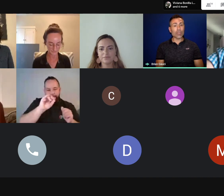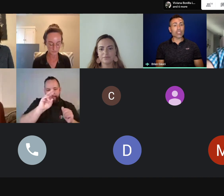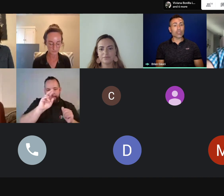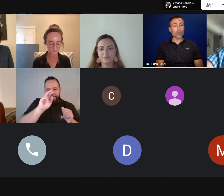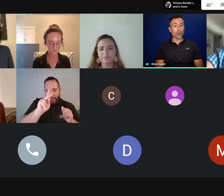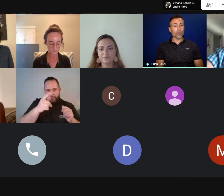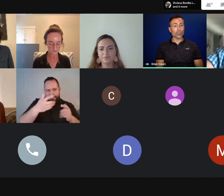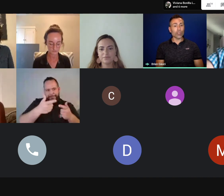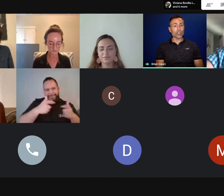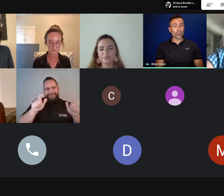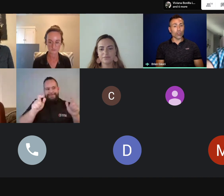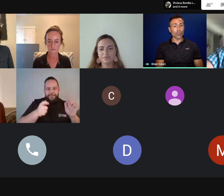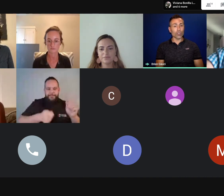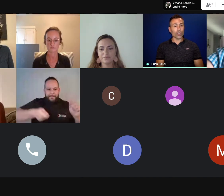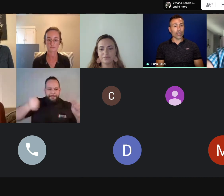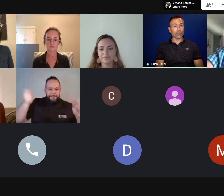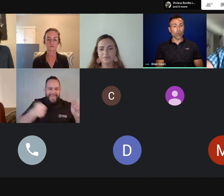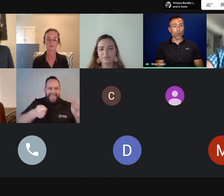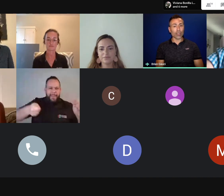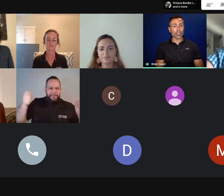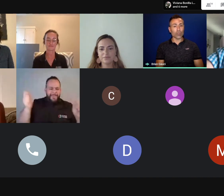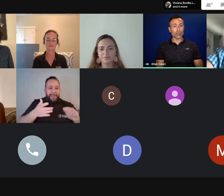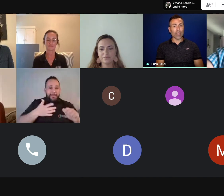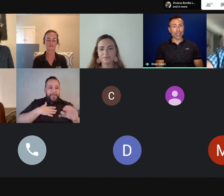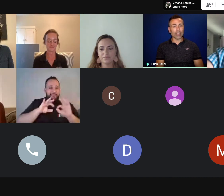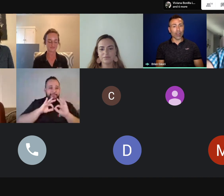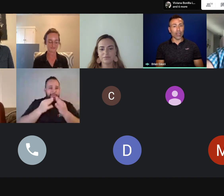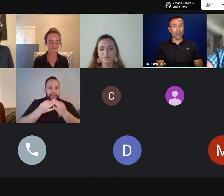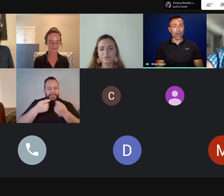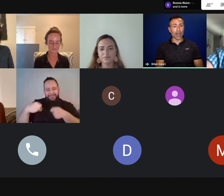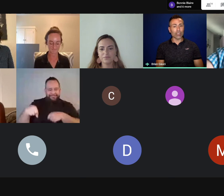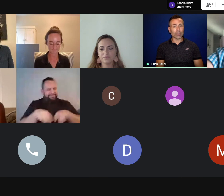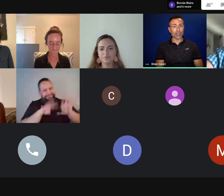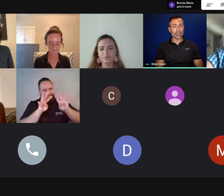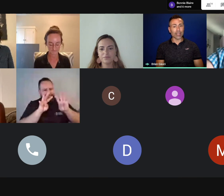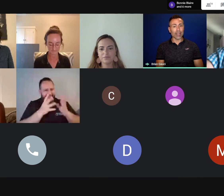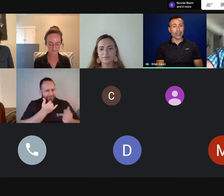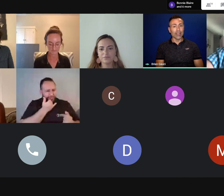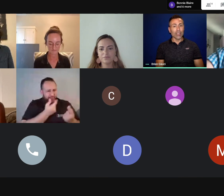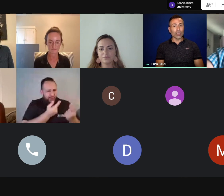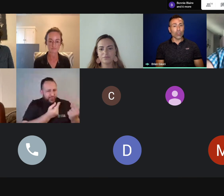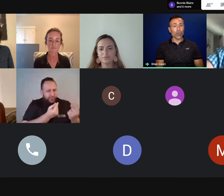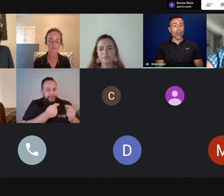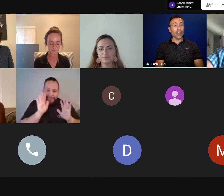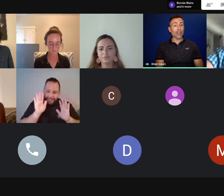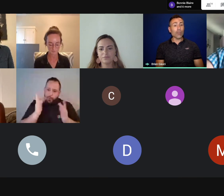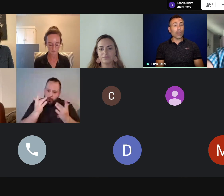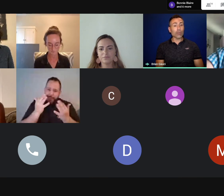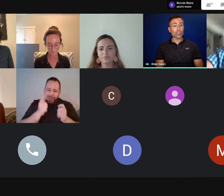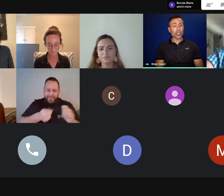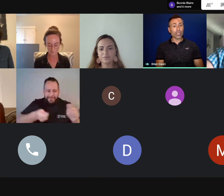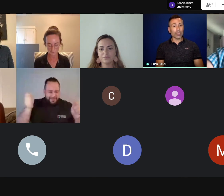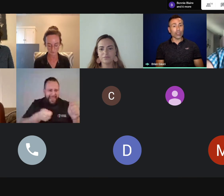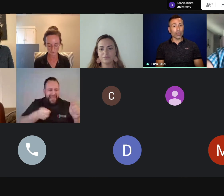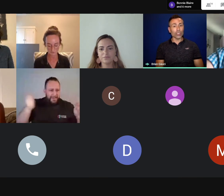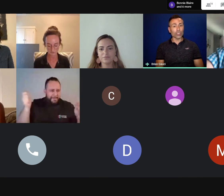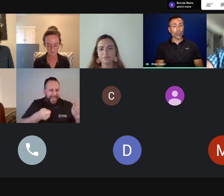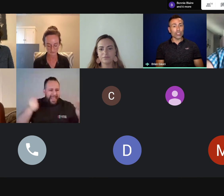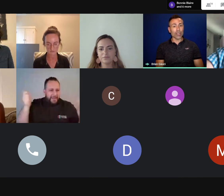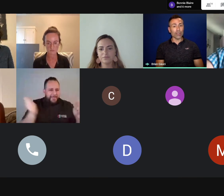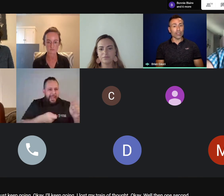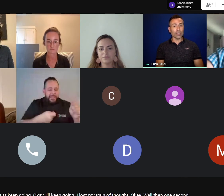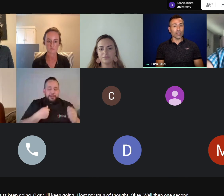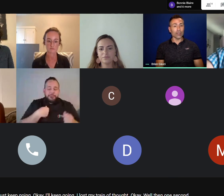and she was making some noise on the stove. You know, she had a fork and she was banging it on a pot or something like that. You know, and everybody was looking. You know,